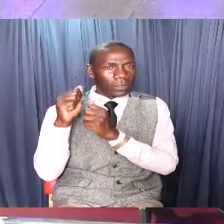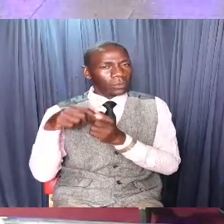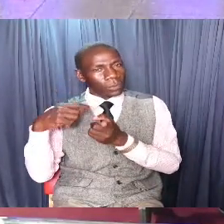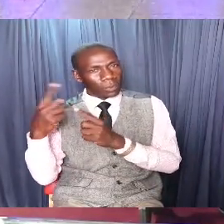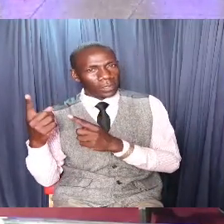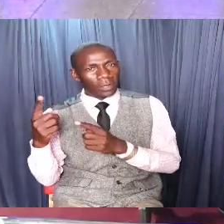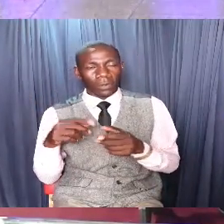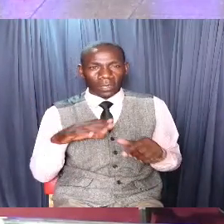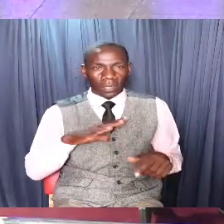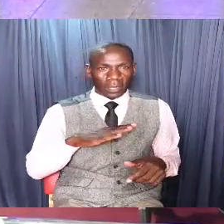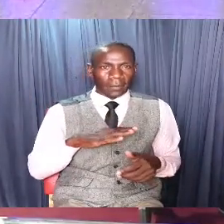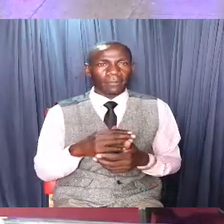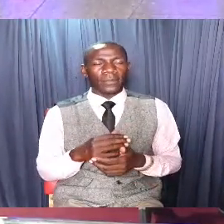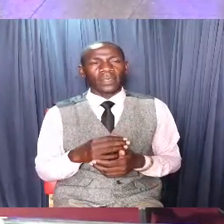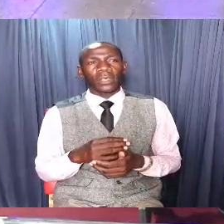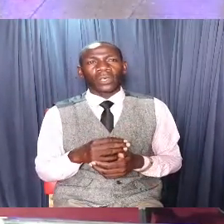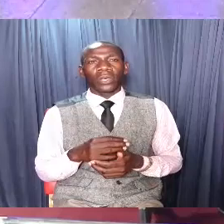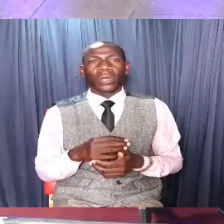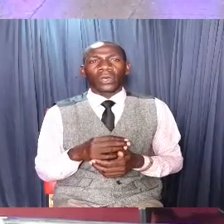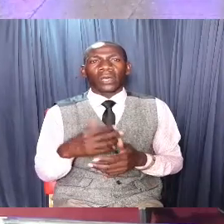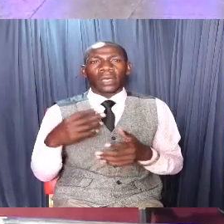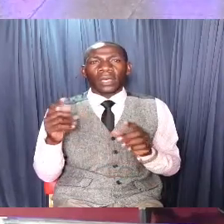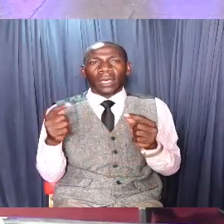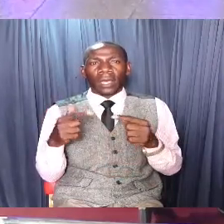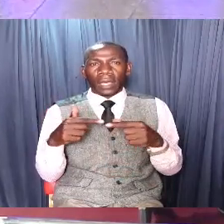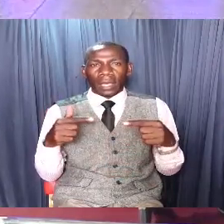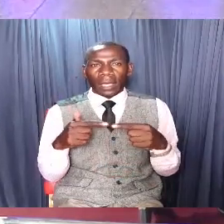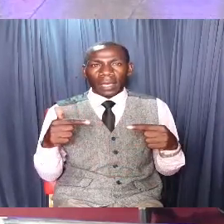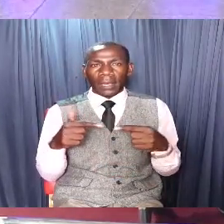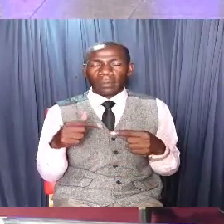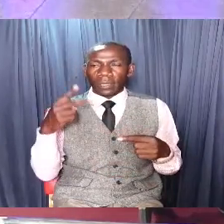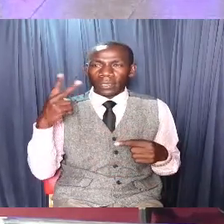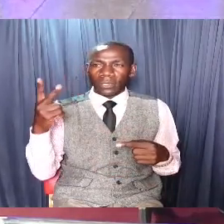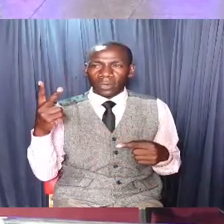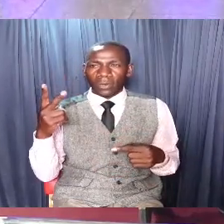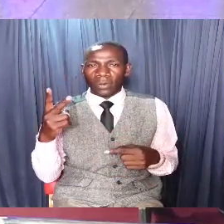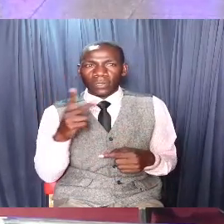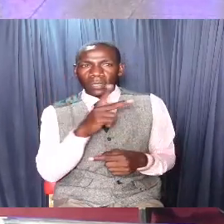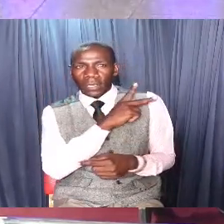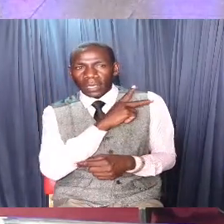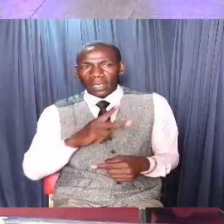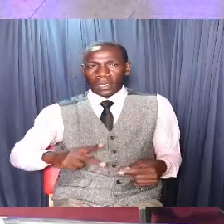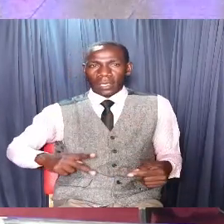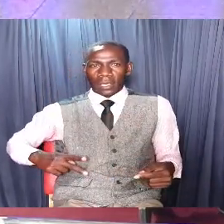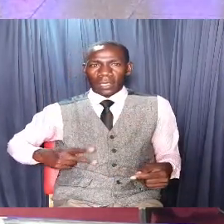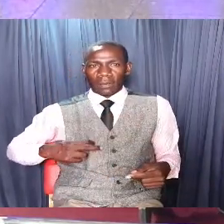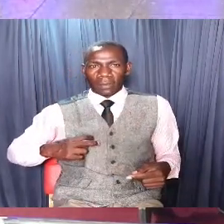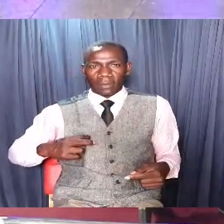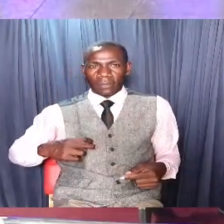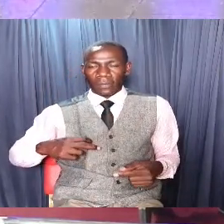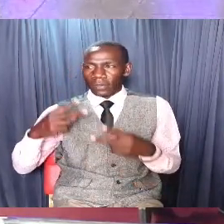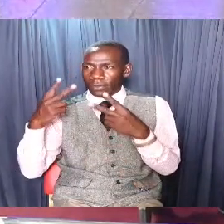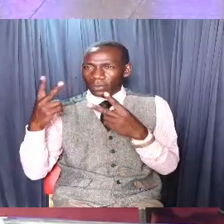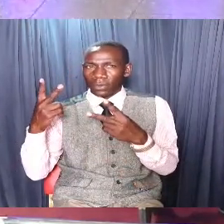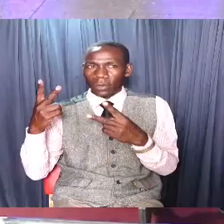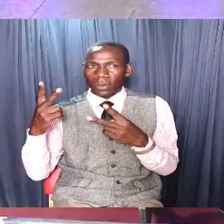hosts. Wa? Okay. Wale washami walipoona yule mwenye nguo za vita. When they saw one za kiraia za kifalme.